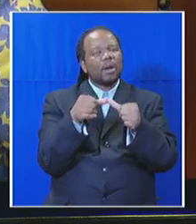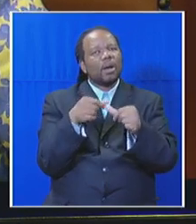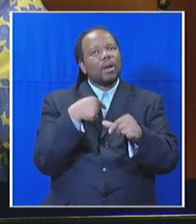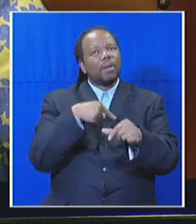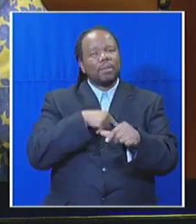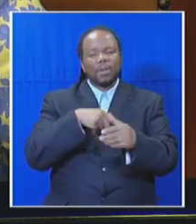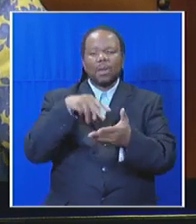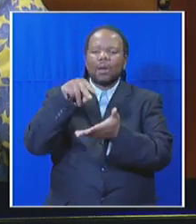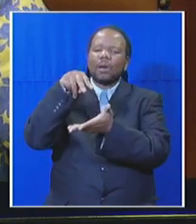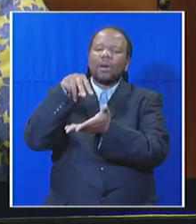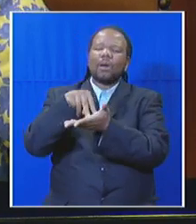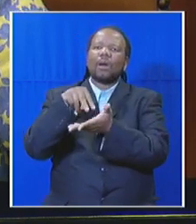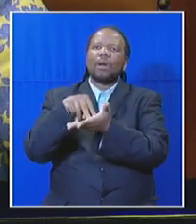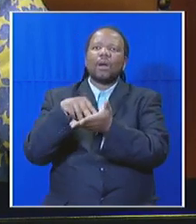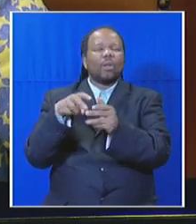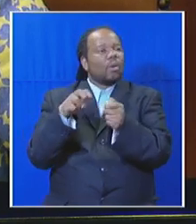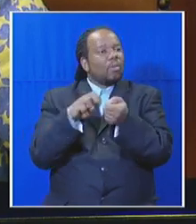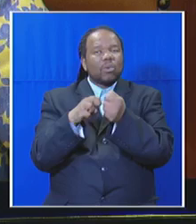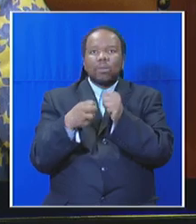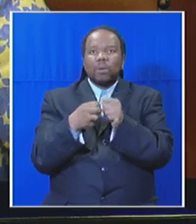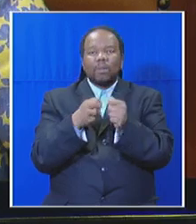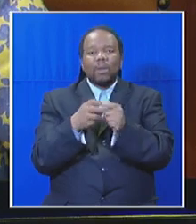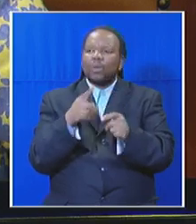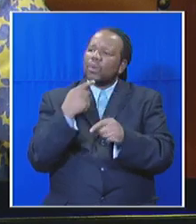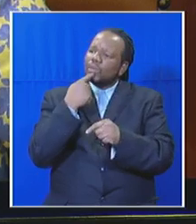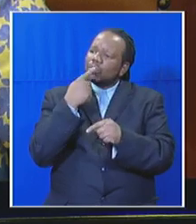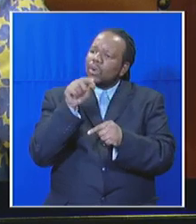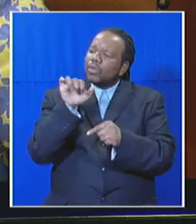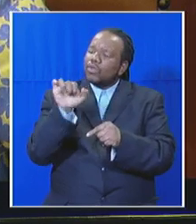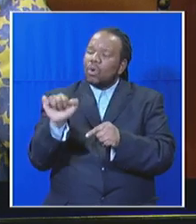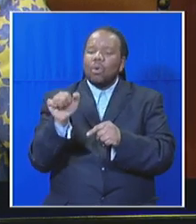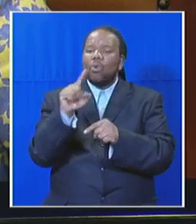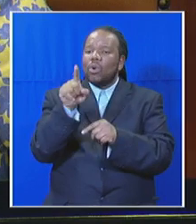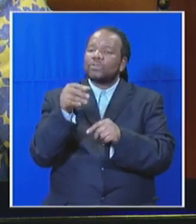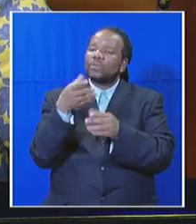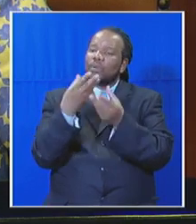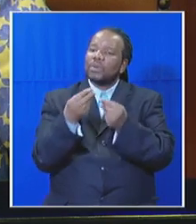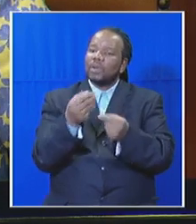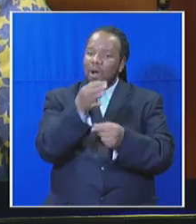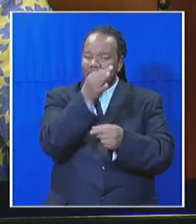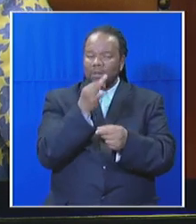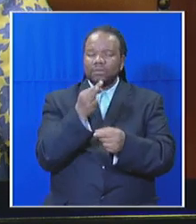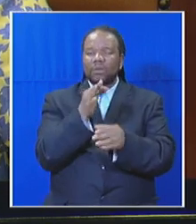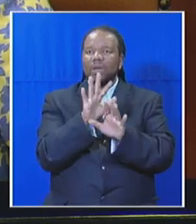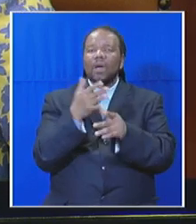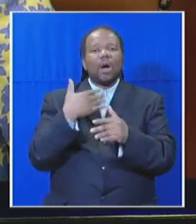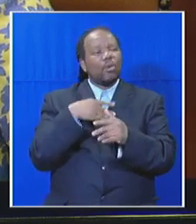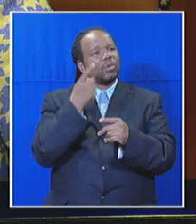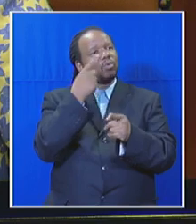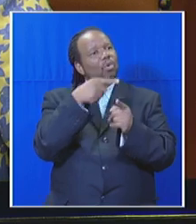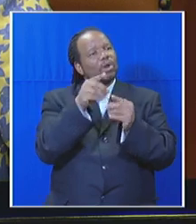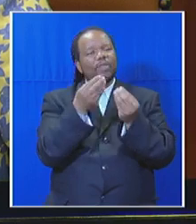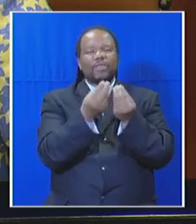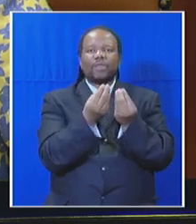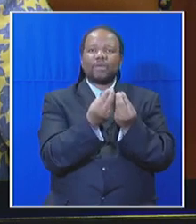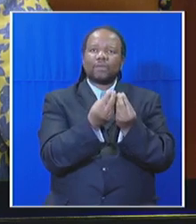have been assured Yeah, no problem. that your question will definitely be no, reached but I want to and correct- will be answered. So I